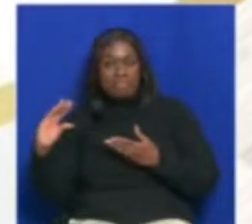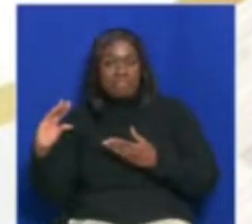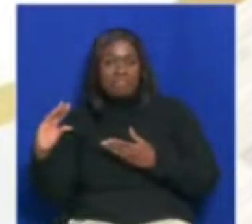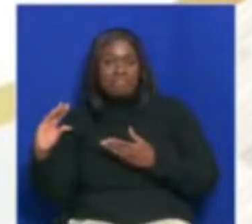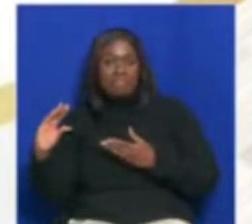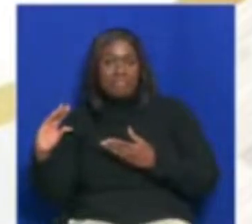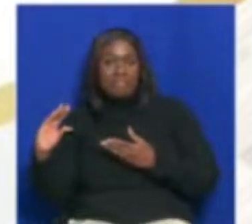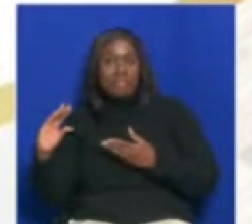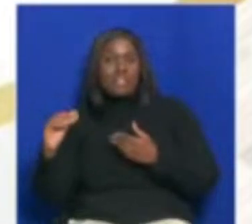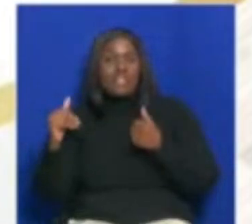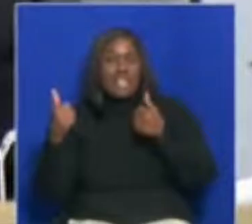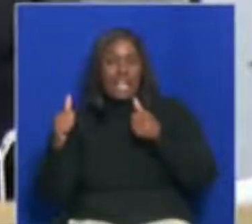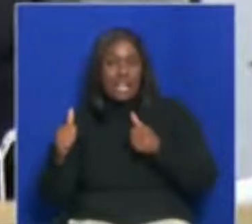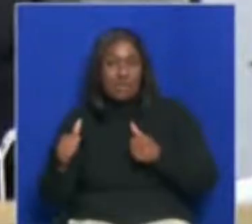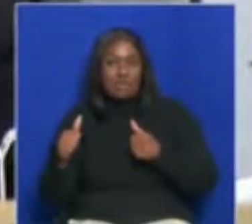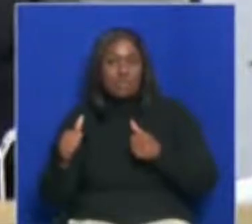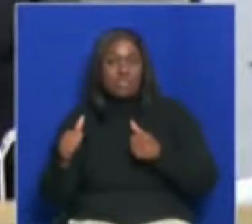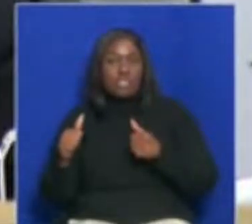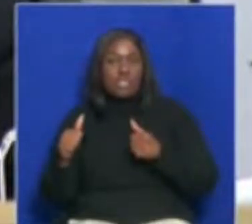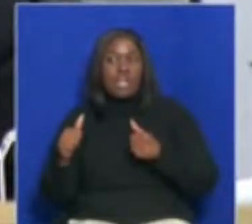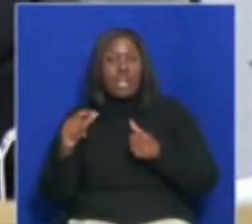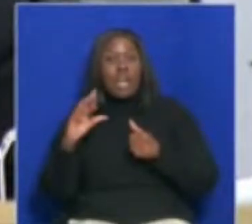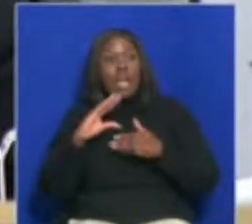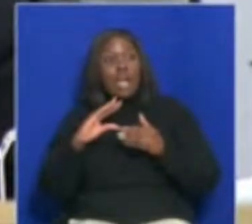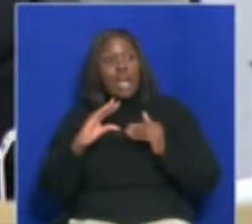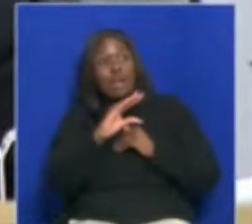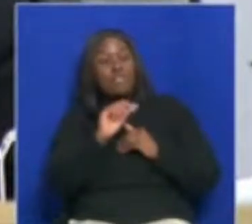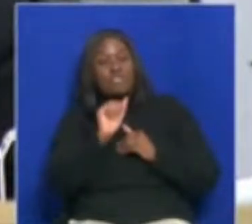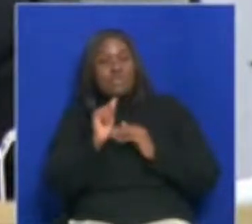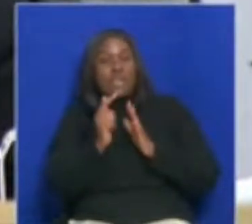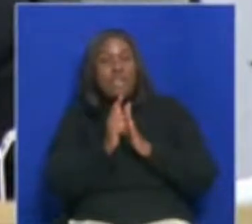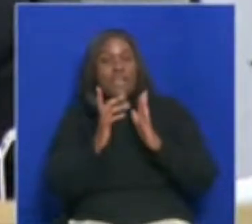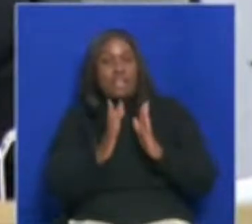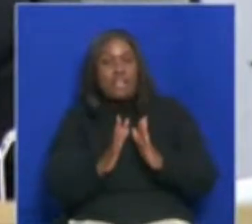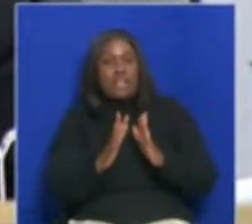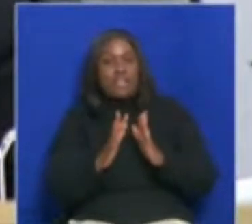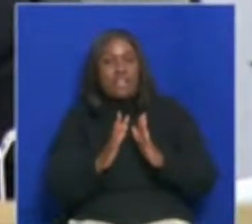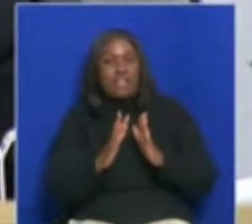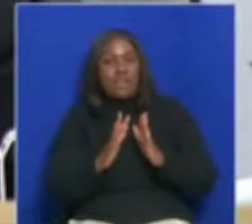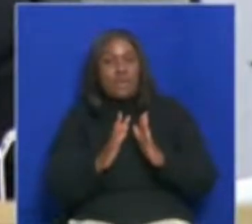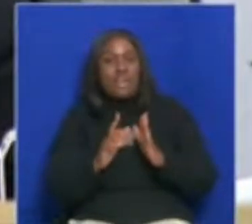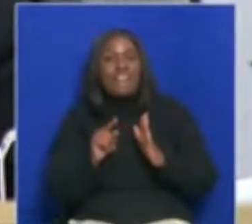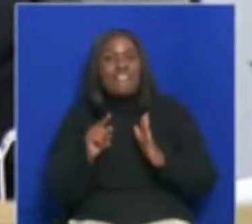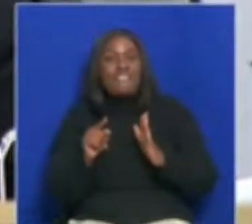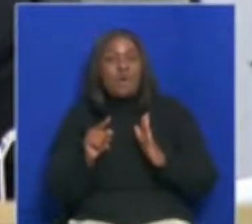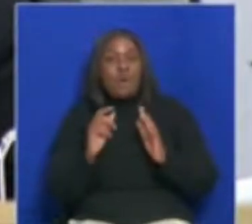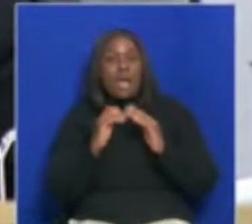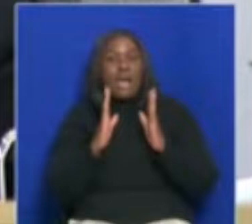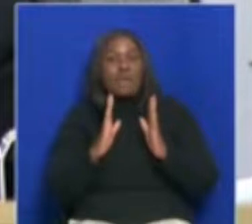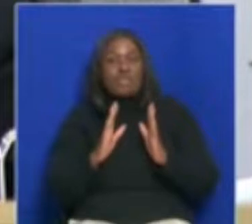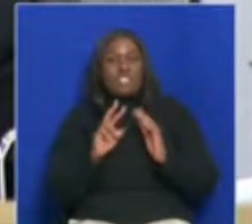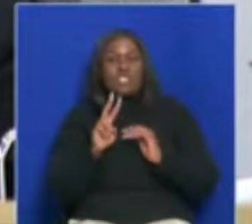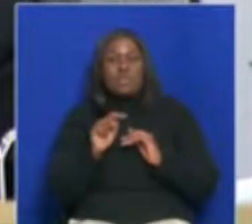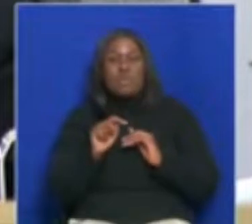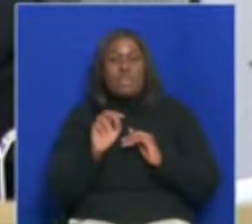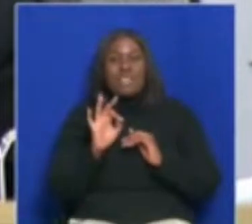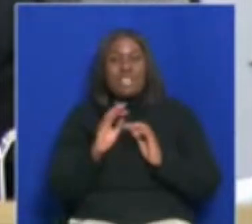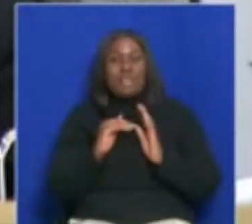the conveyancers, attending to the transfer of a 2.3 million property that they had purchased.